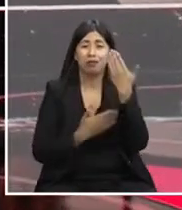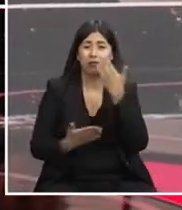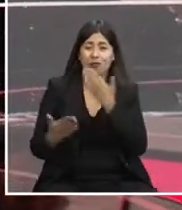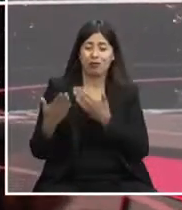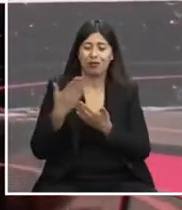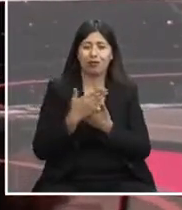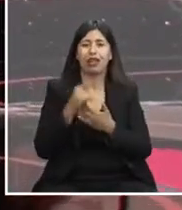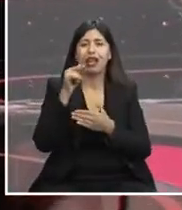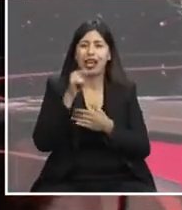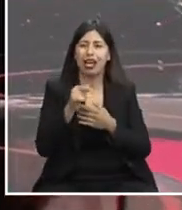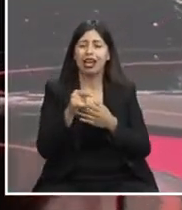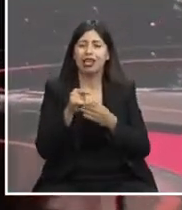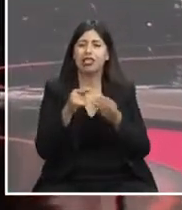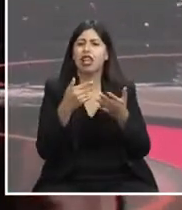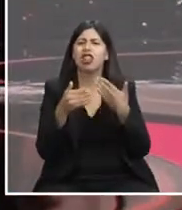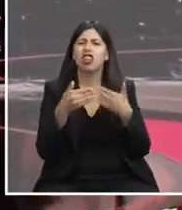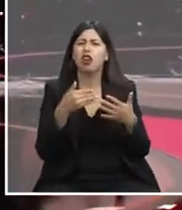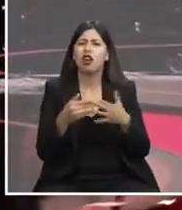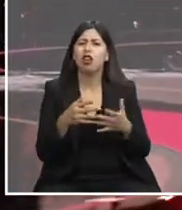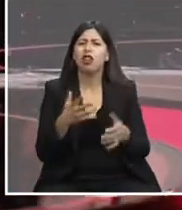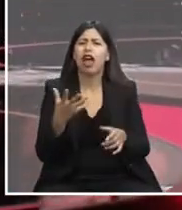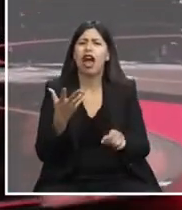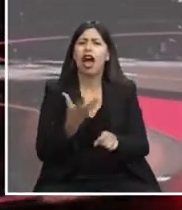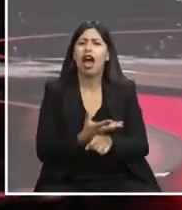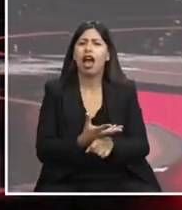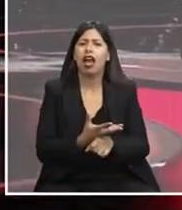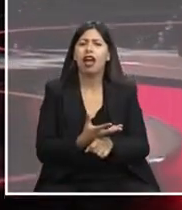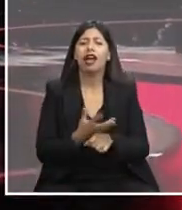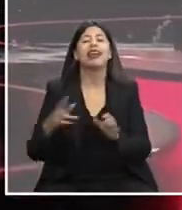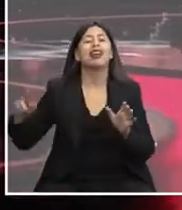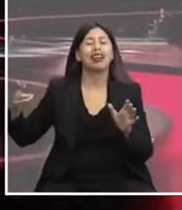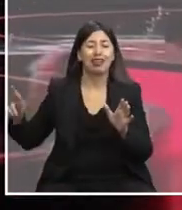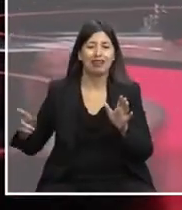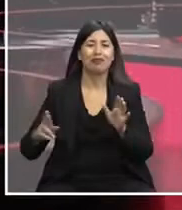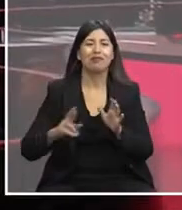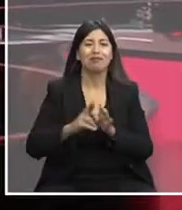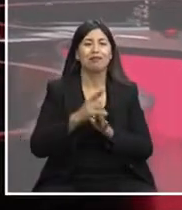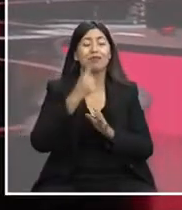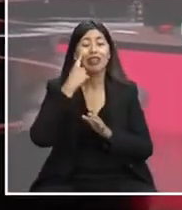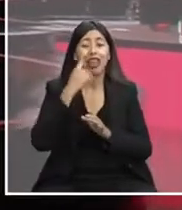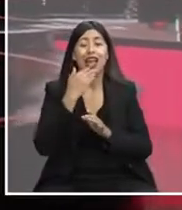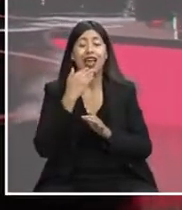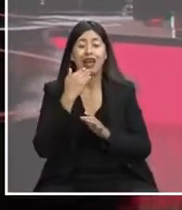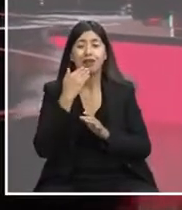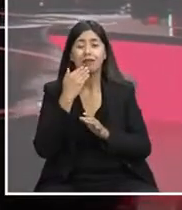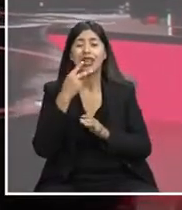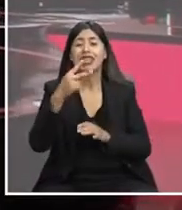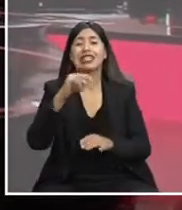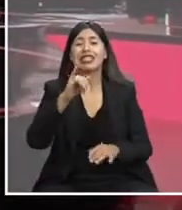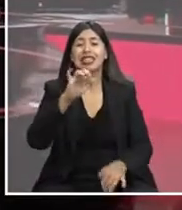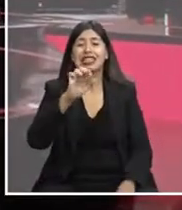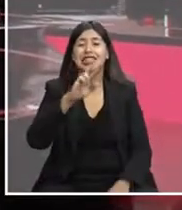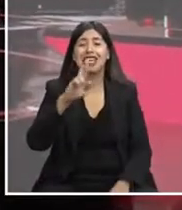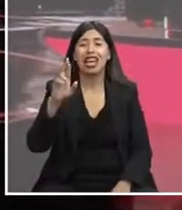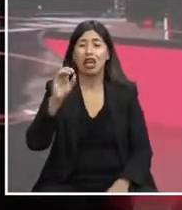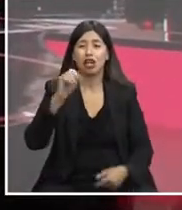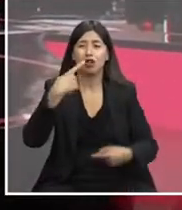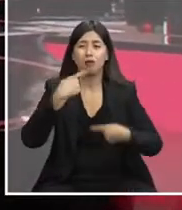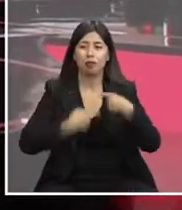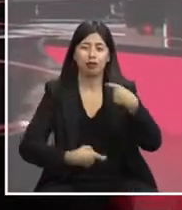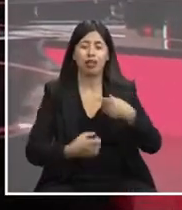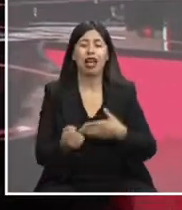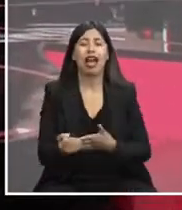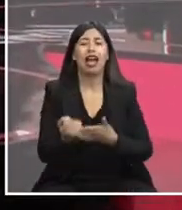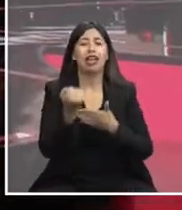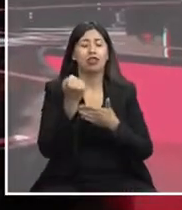going to talk about iron, which is a micronutrient for phytoplankton. And these things help the phytoplankton to grow and then help support the food